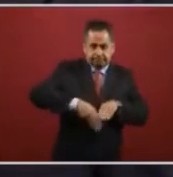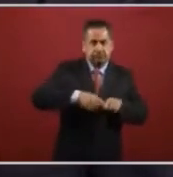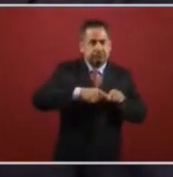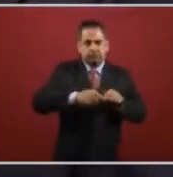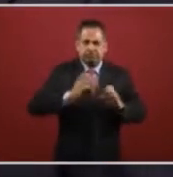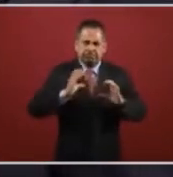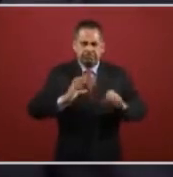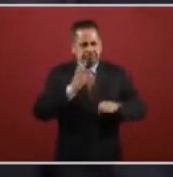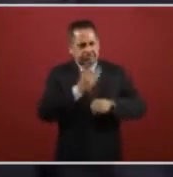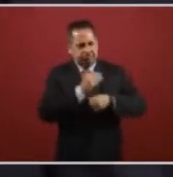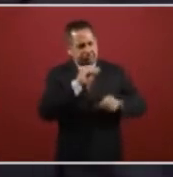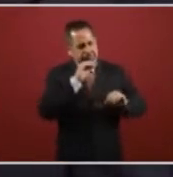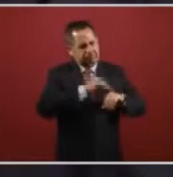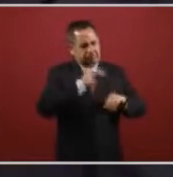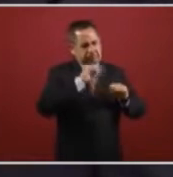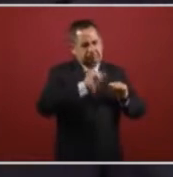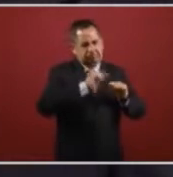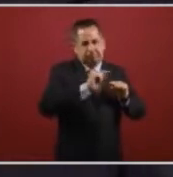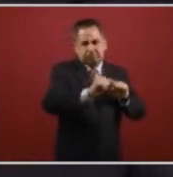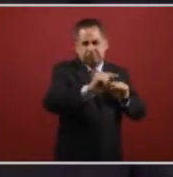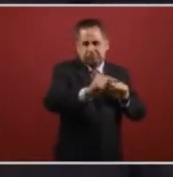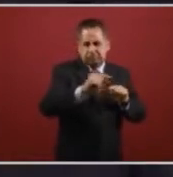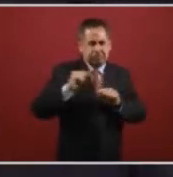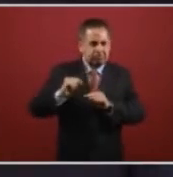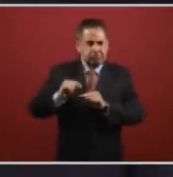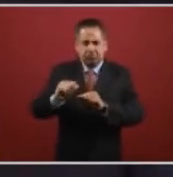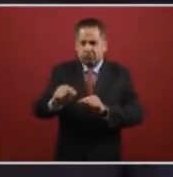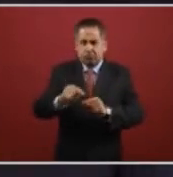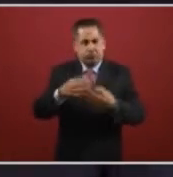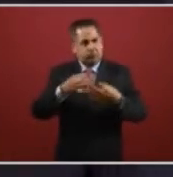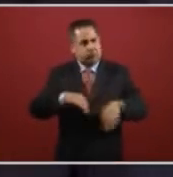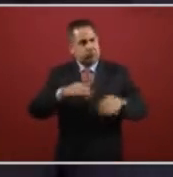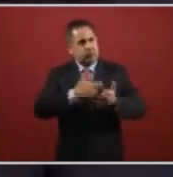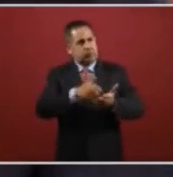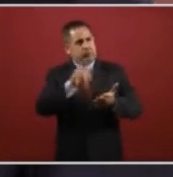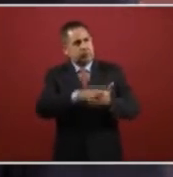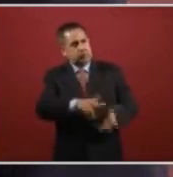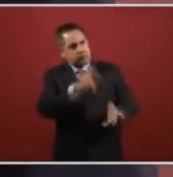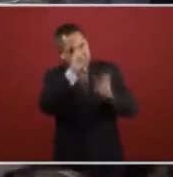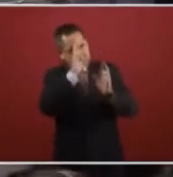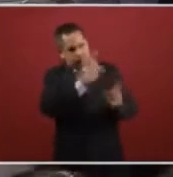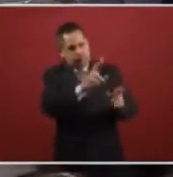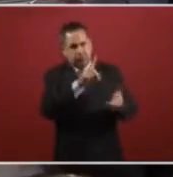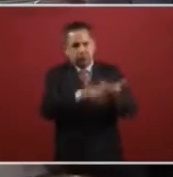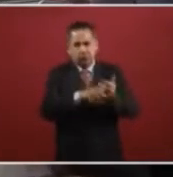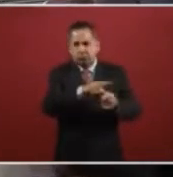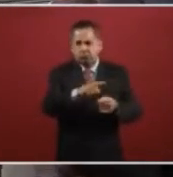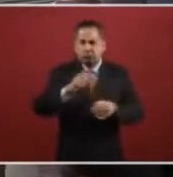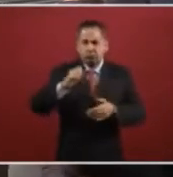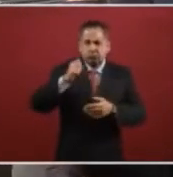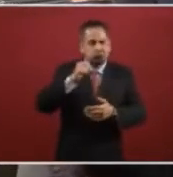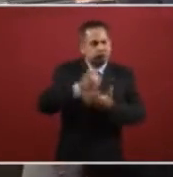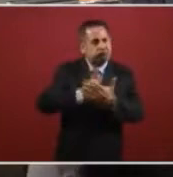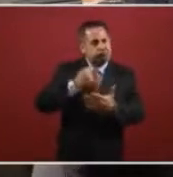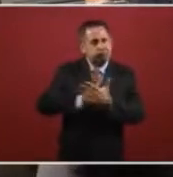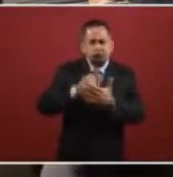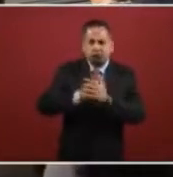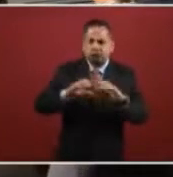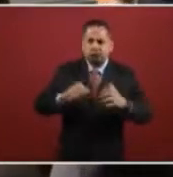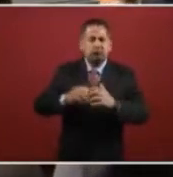Reforma, they're right there. There are our heroes that